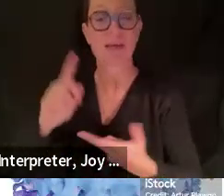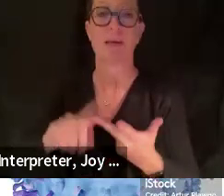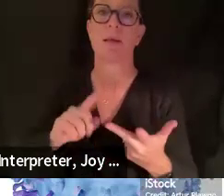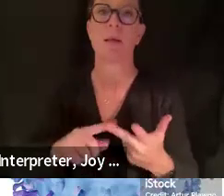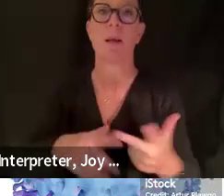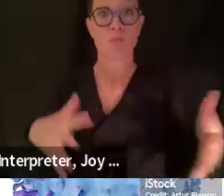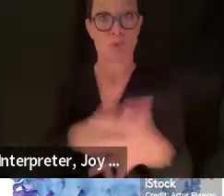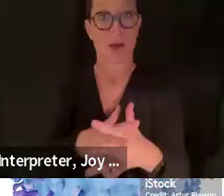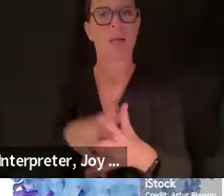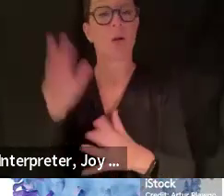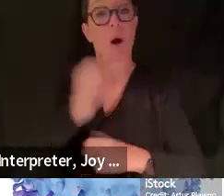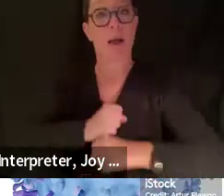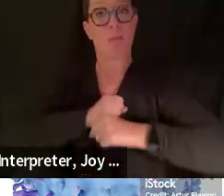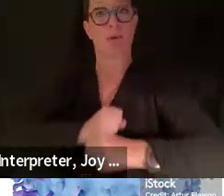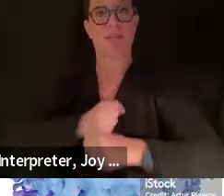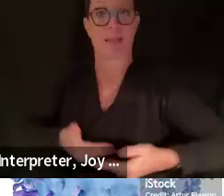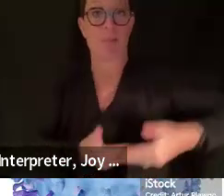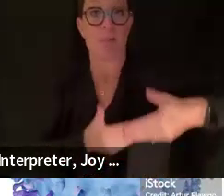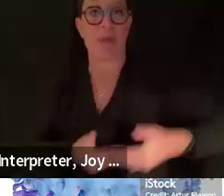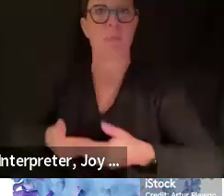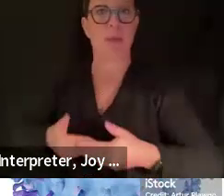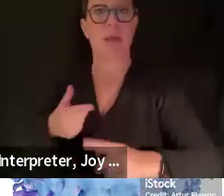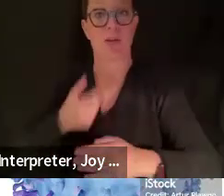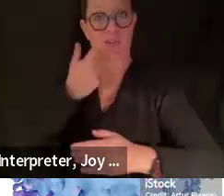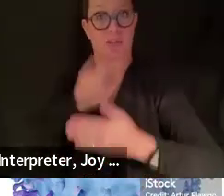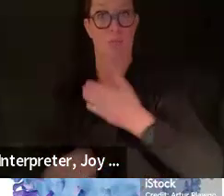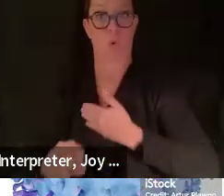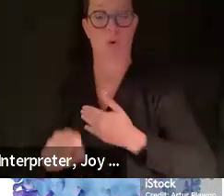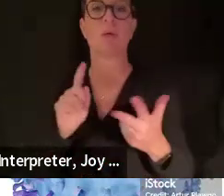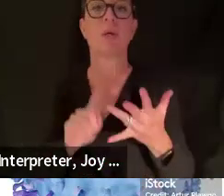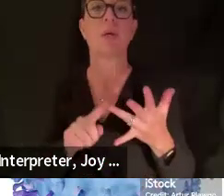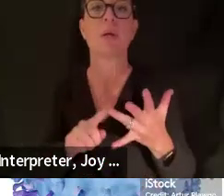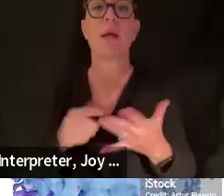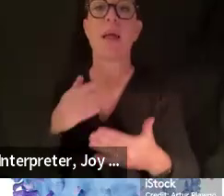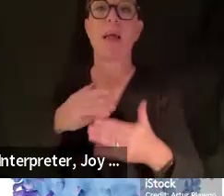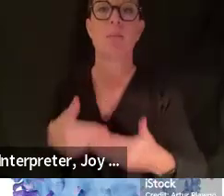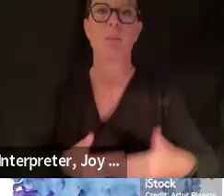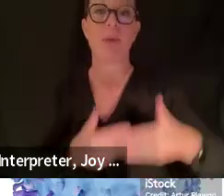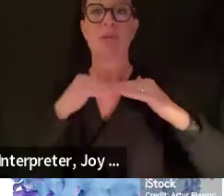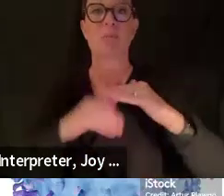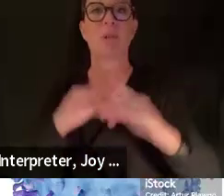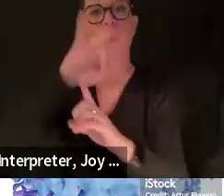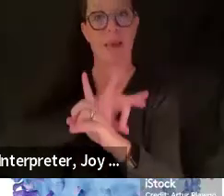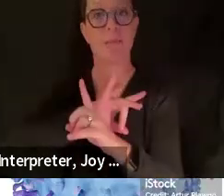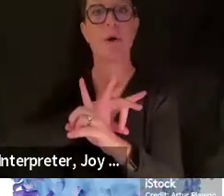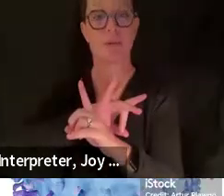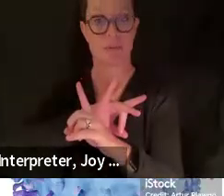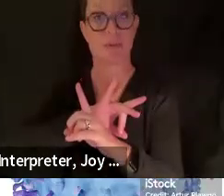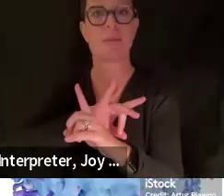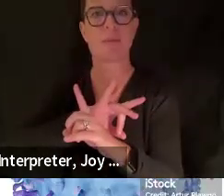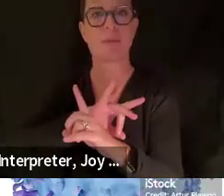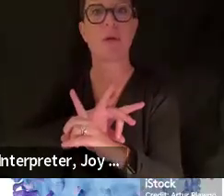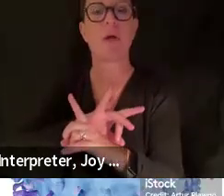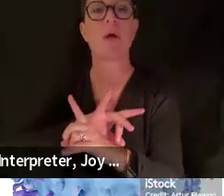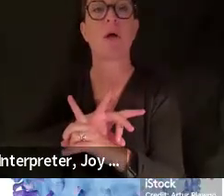in order to protect their babies and newborns, and infants under 8 months of age